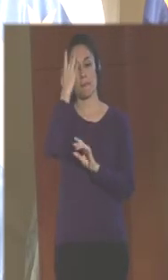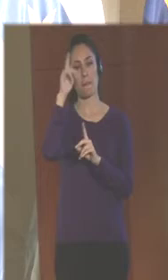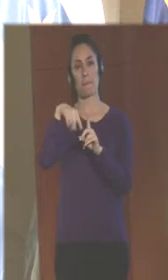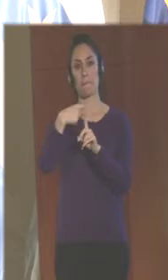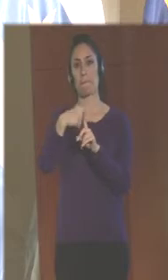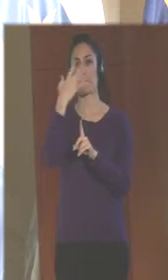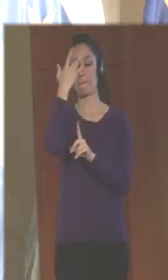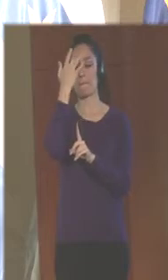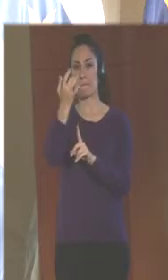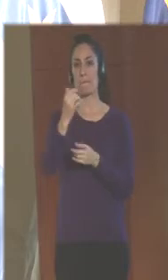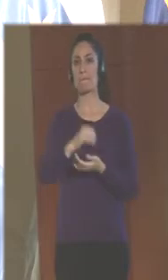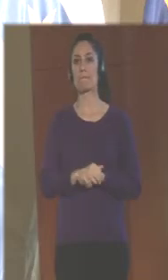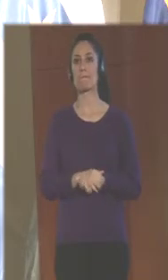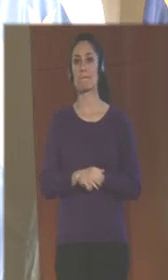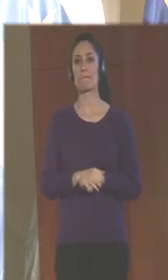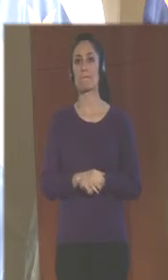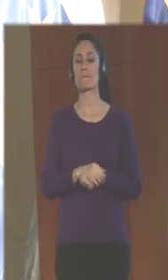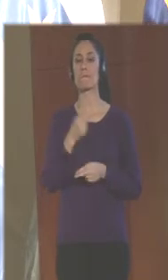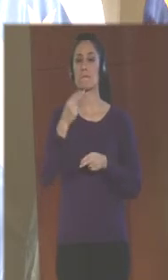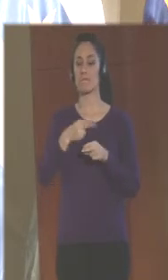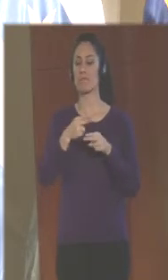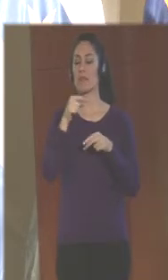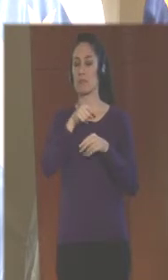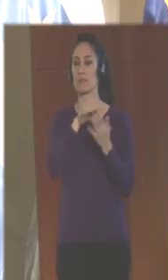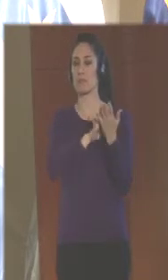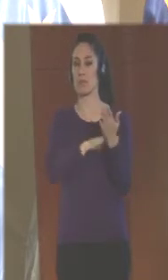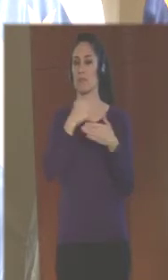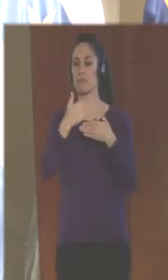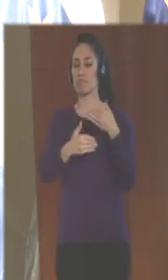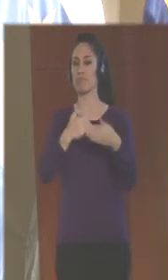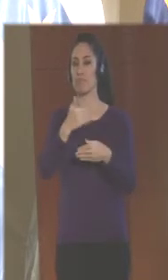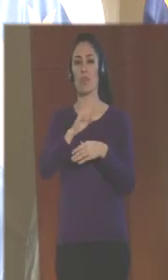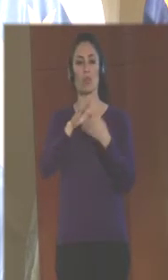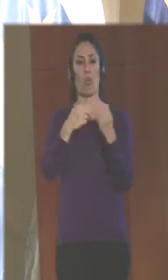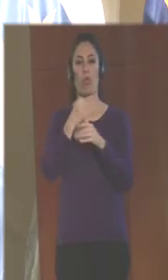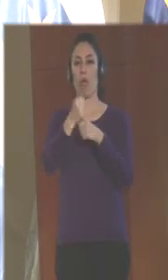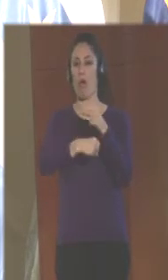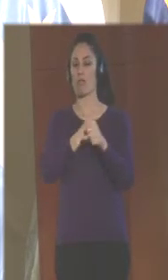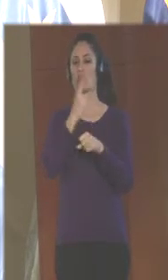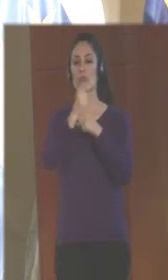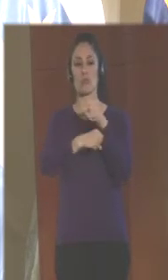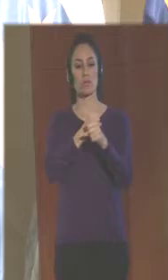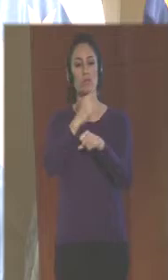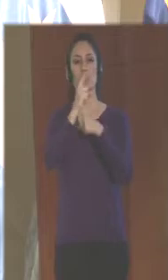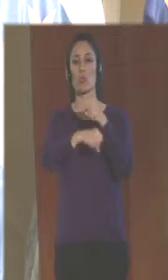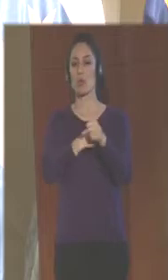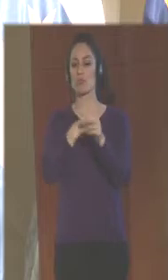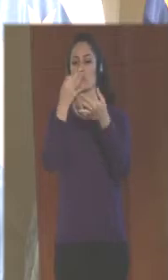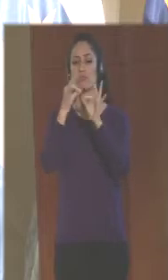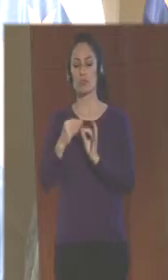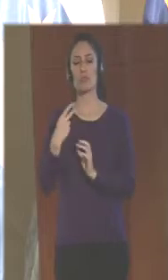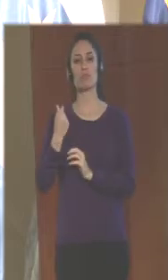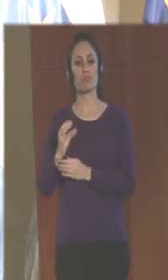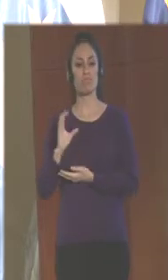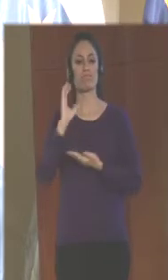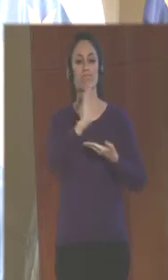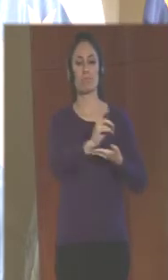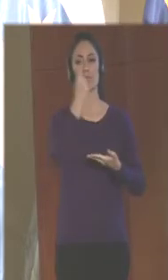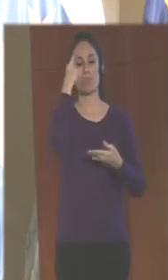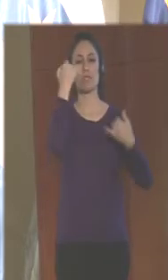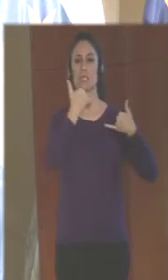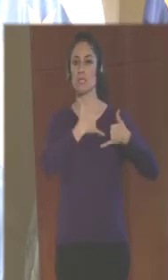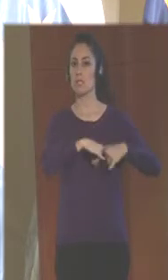actions for the population, this program has been kept in the last few years, and each year it